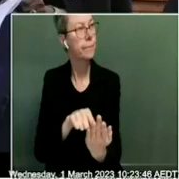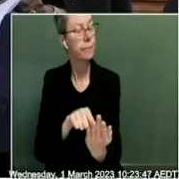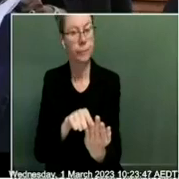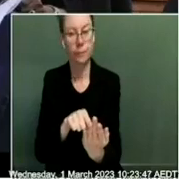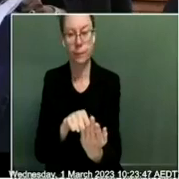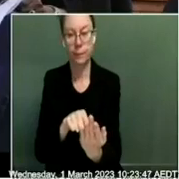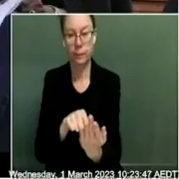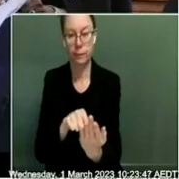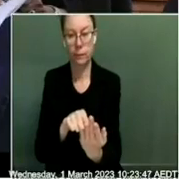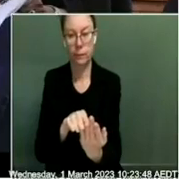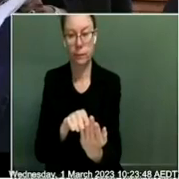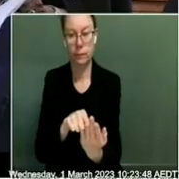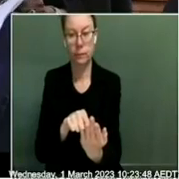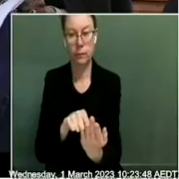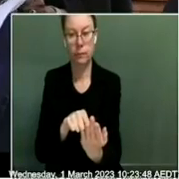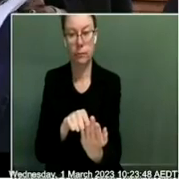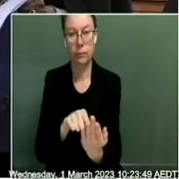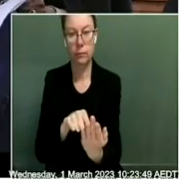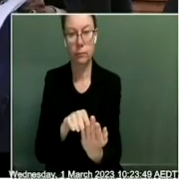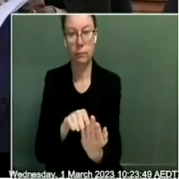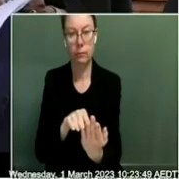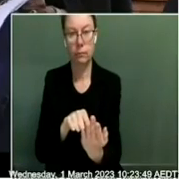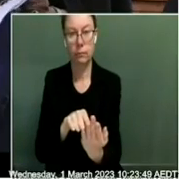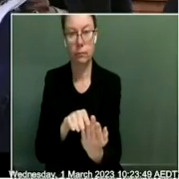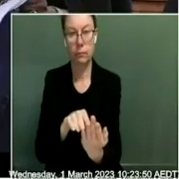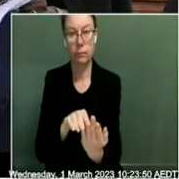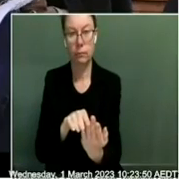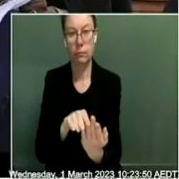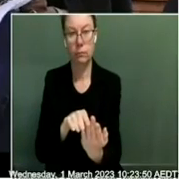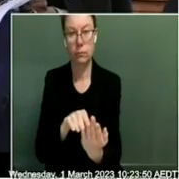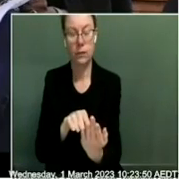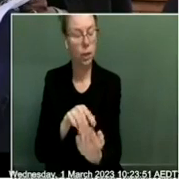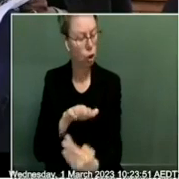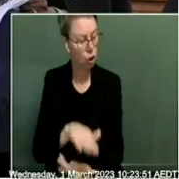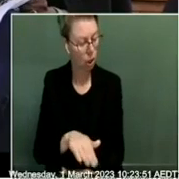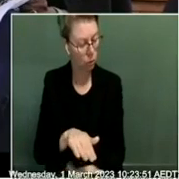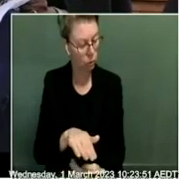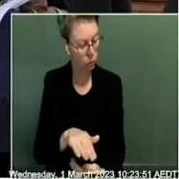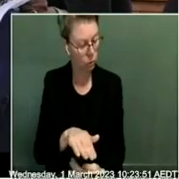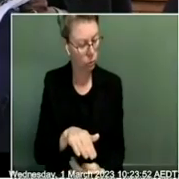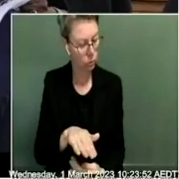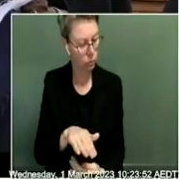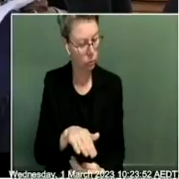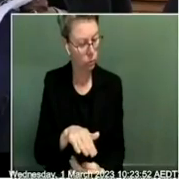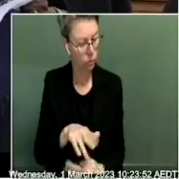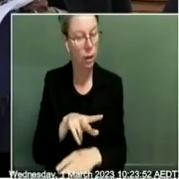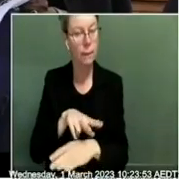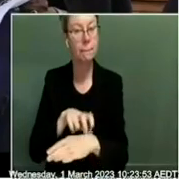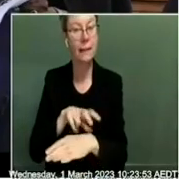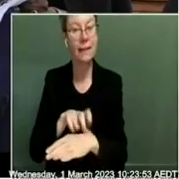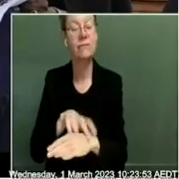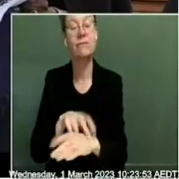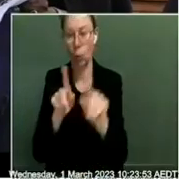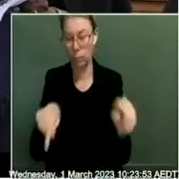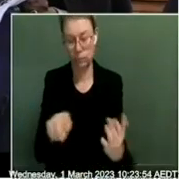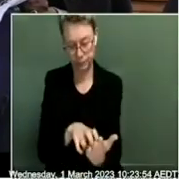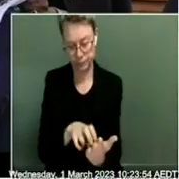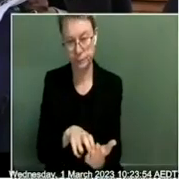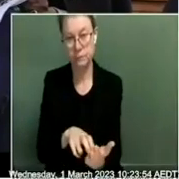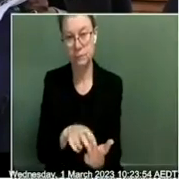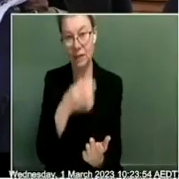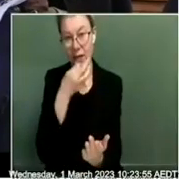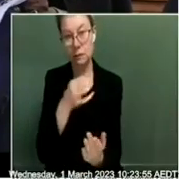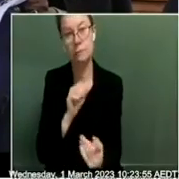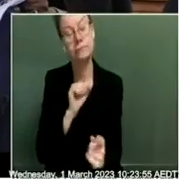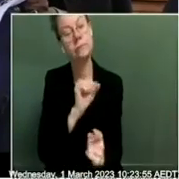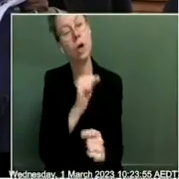it was a child welfare, the police form. And it just asks about the character of our grandparents. And